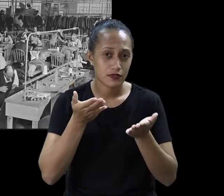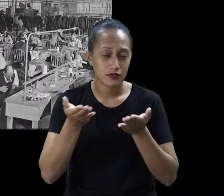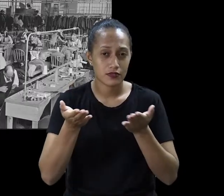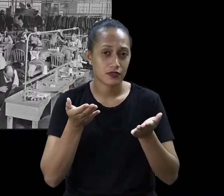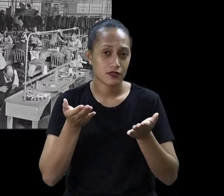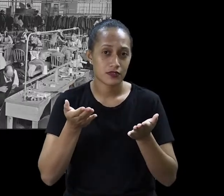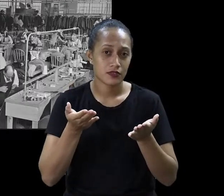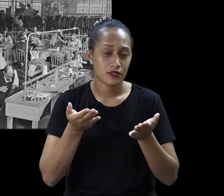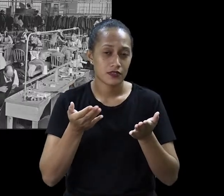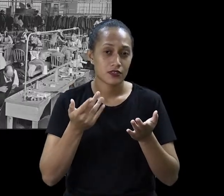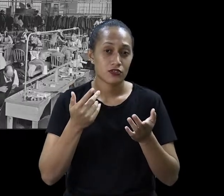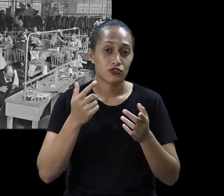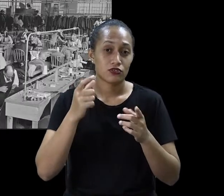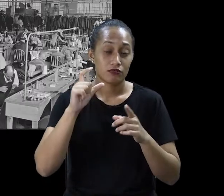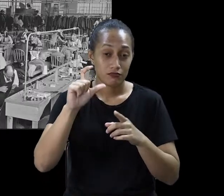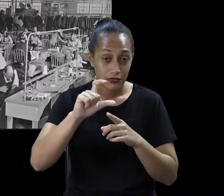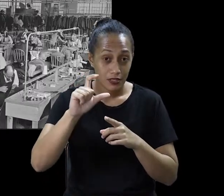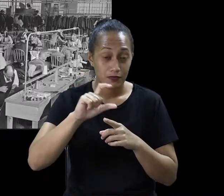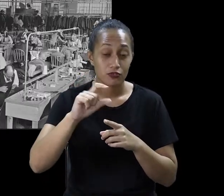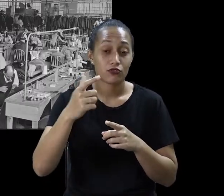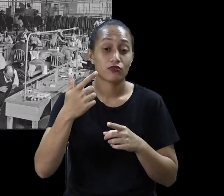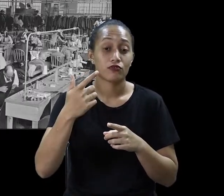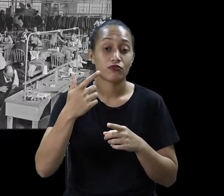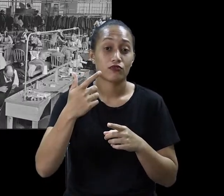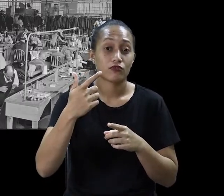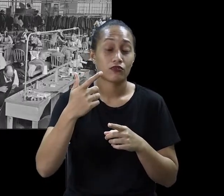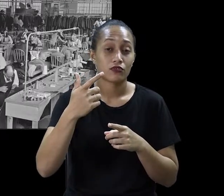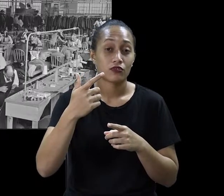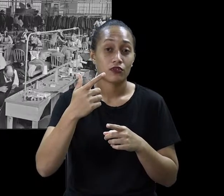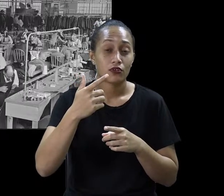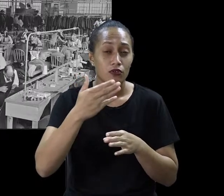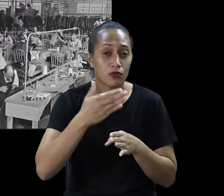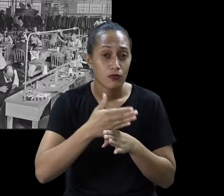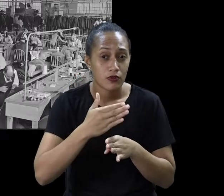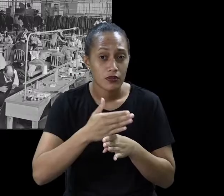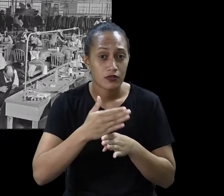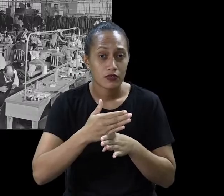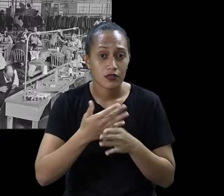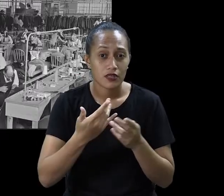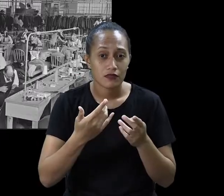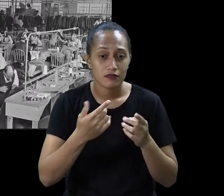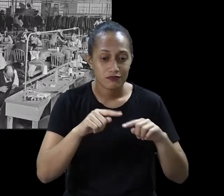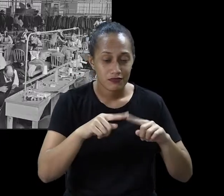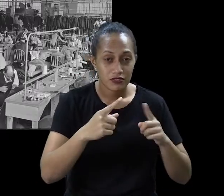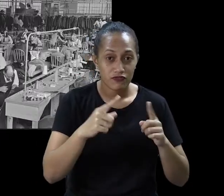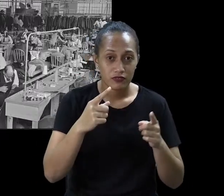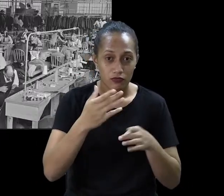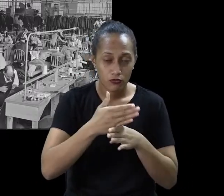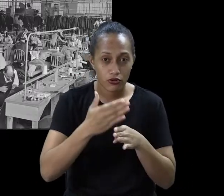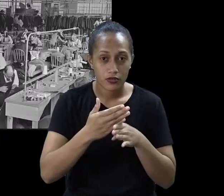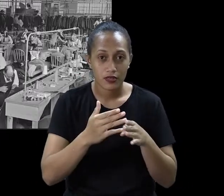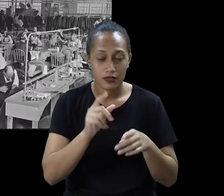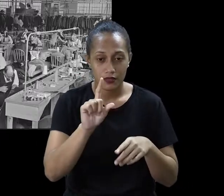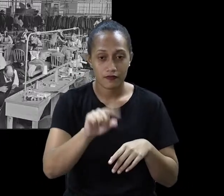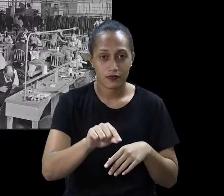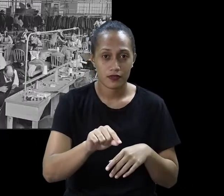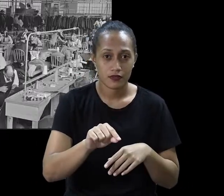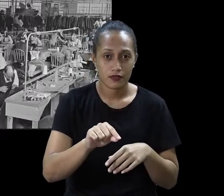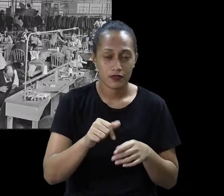is the idea of the four factors of production, which are usually listed as land, labor, capital,